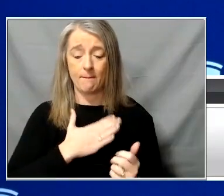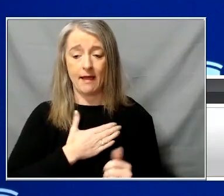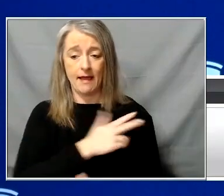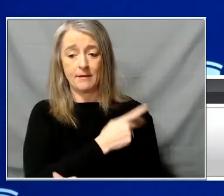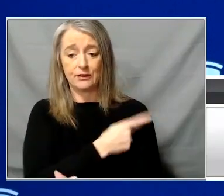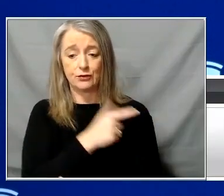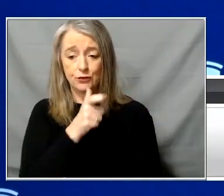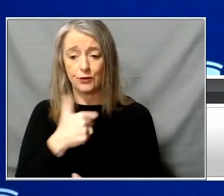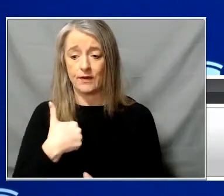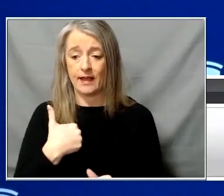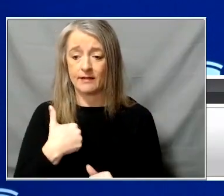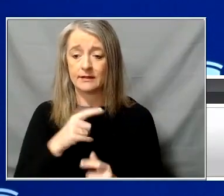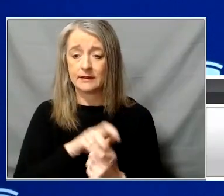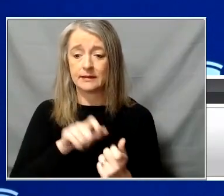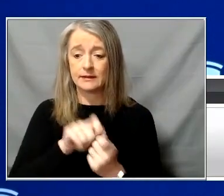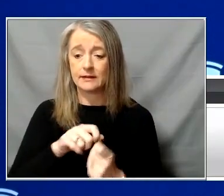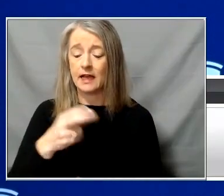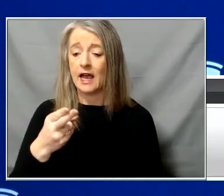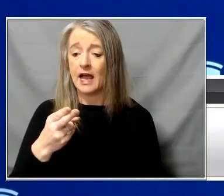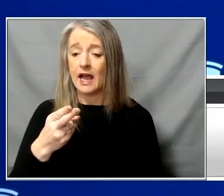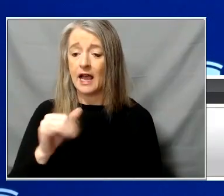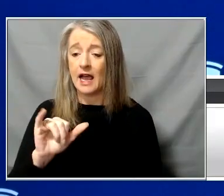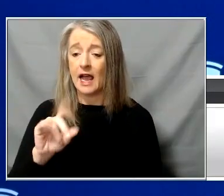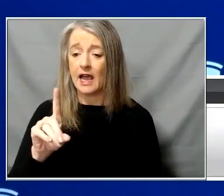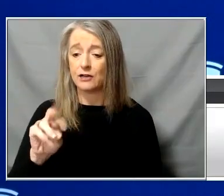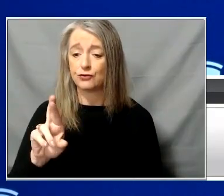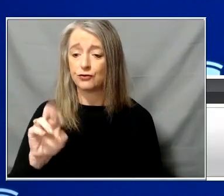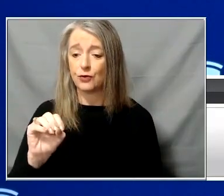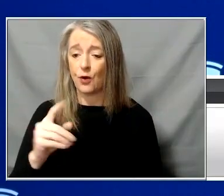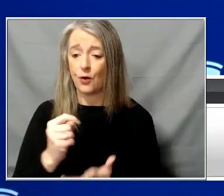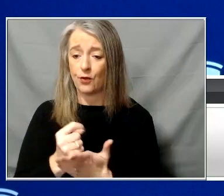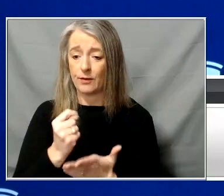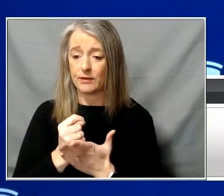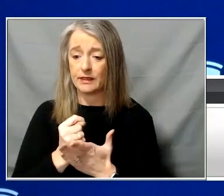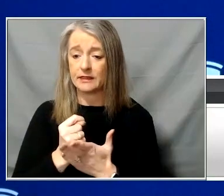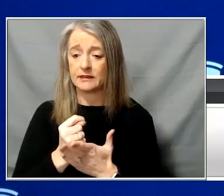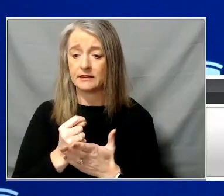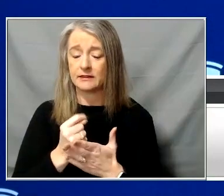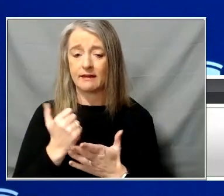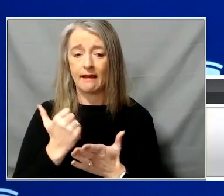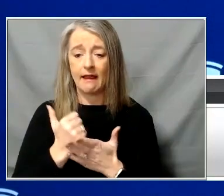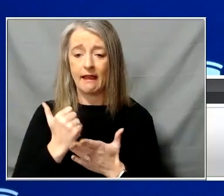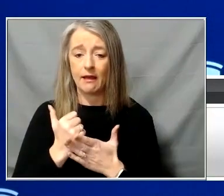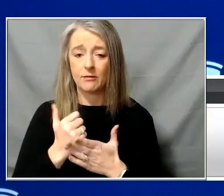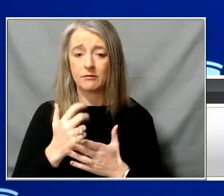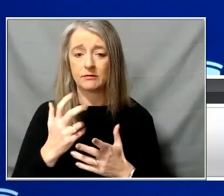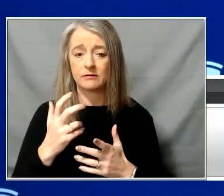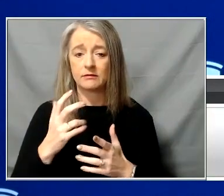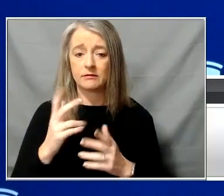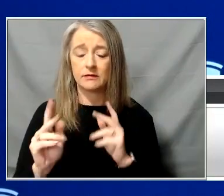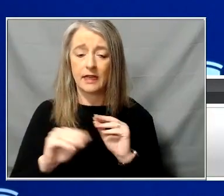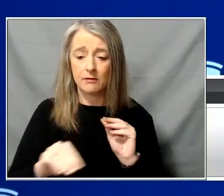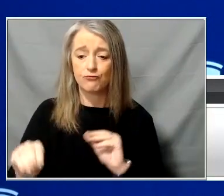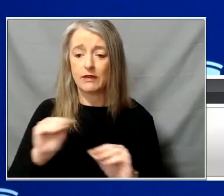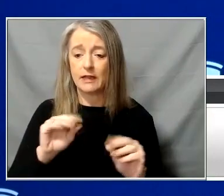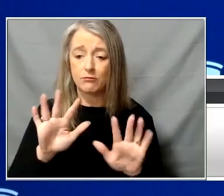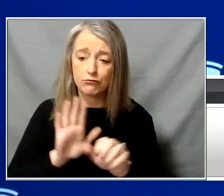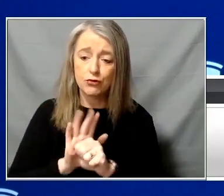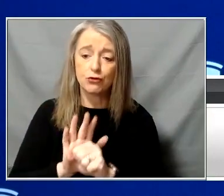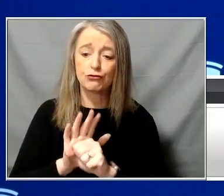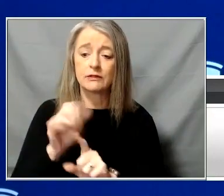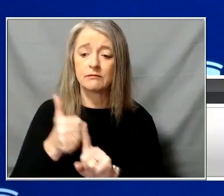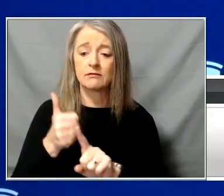More specifically, hydrotherapy, which is a form of physical therapy that takes away the gravity component so people can really push themselves. It's a